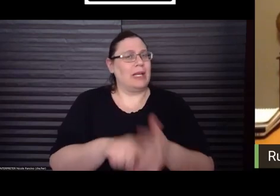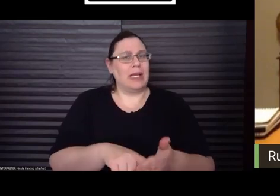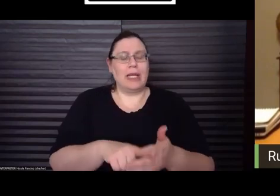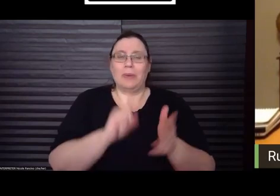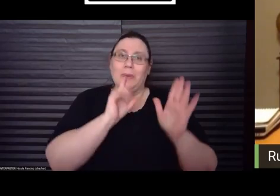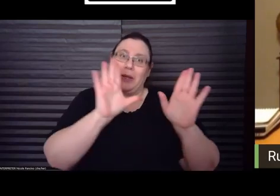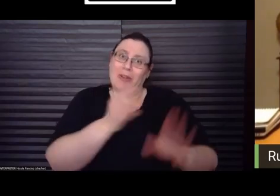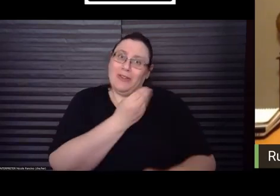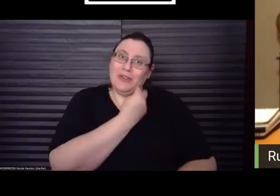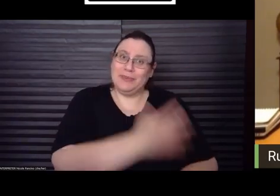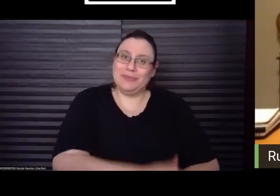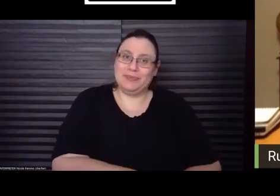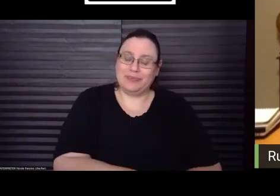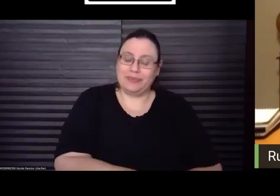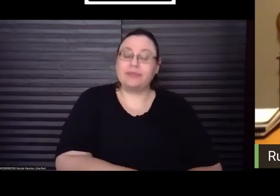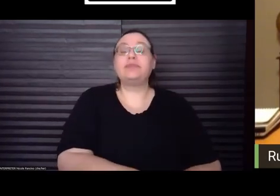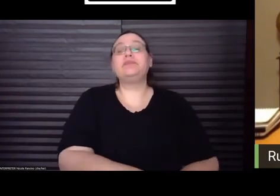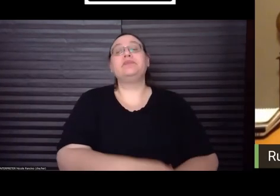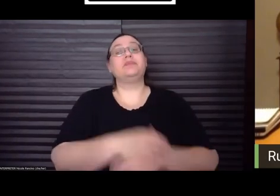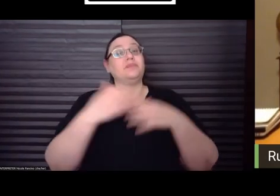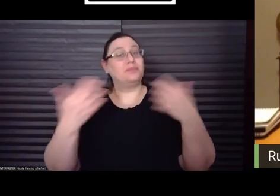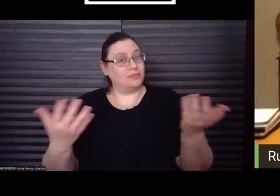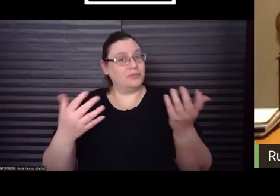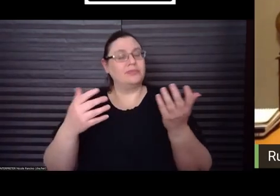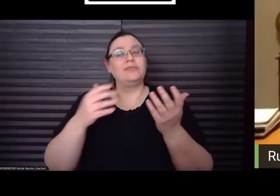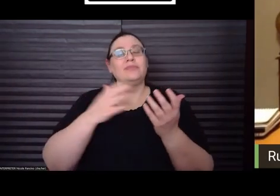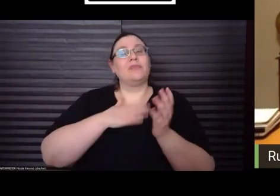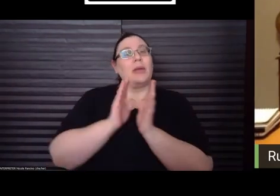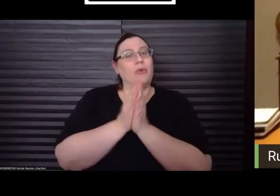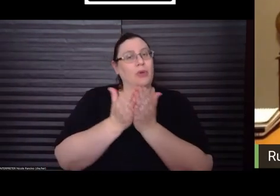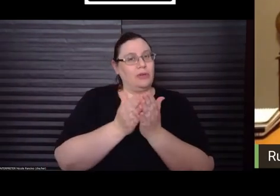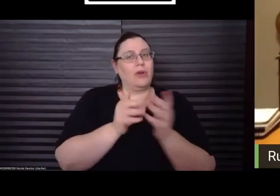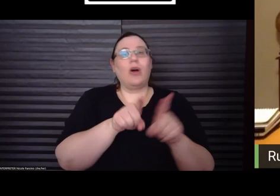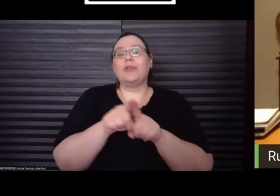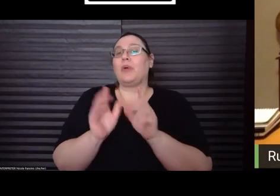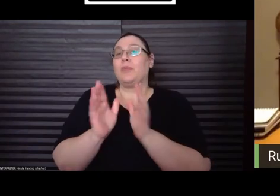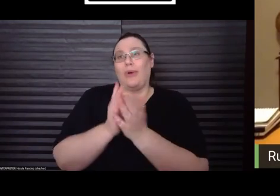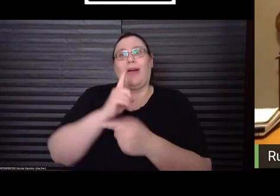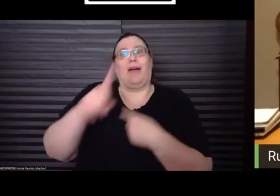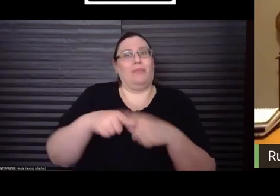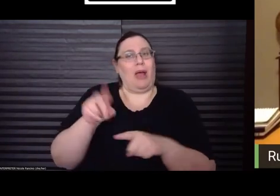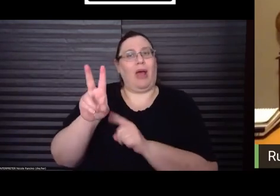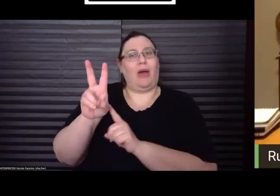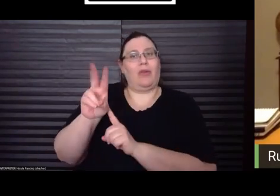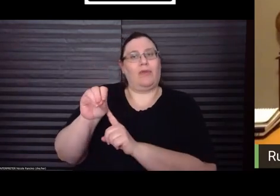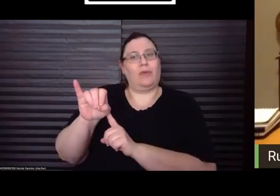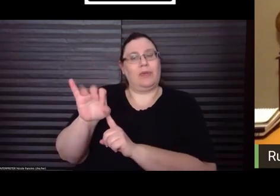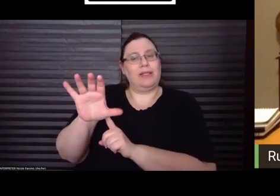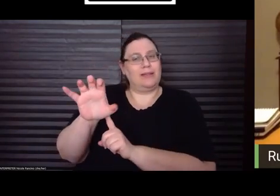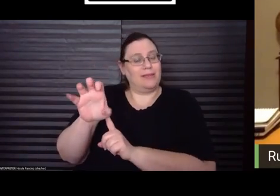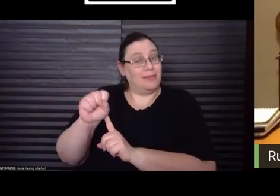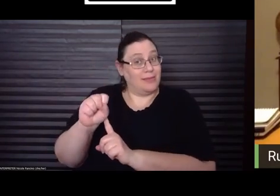start. It was really wonderful. So this is, my book is also a book about voices. And